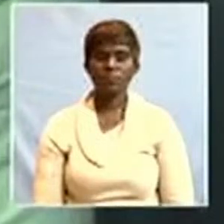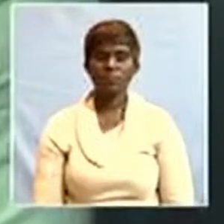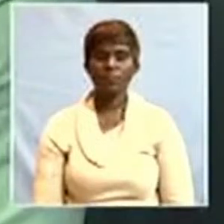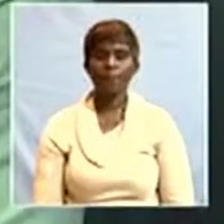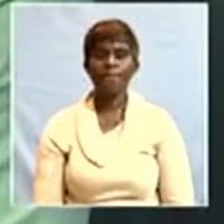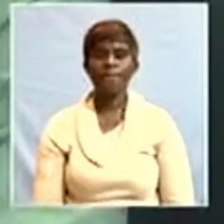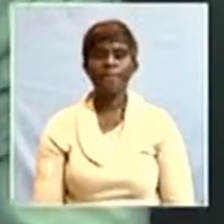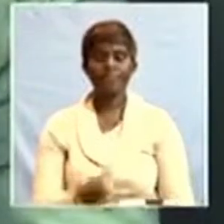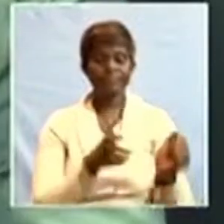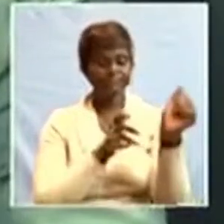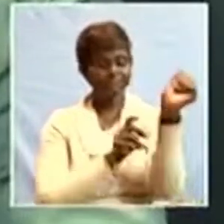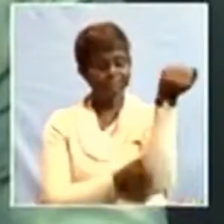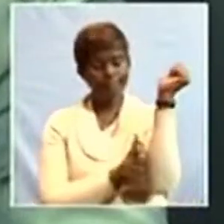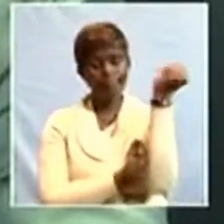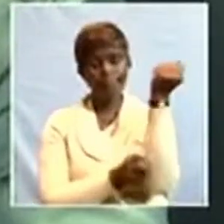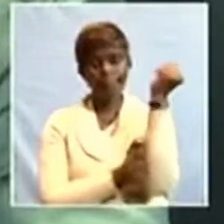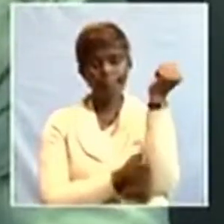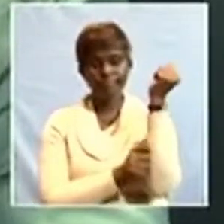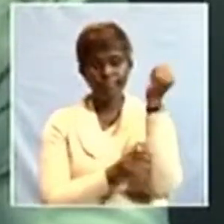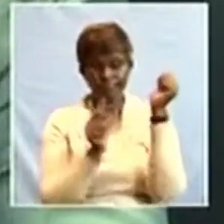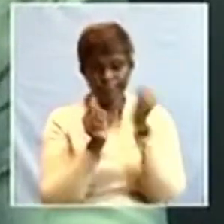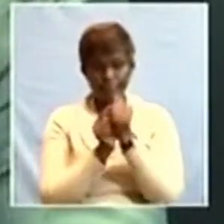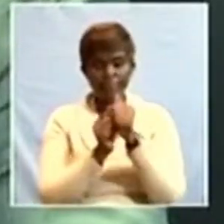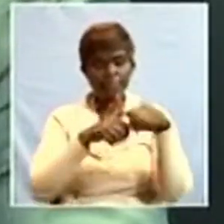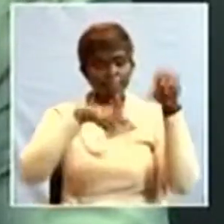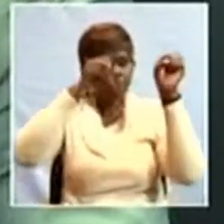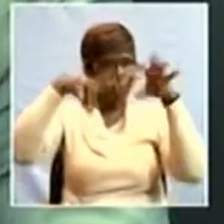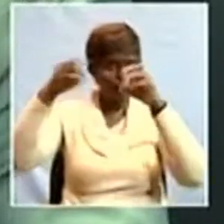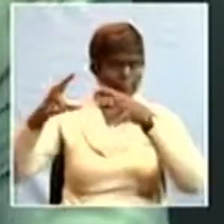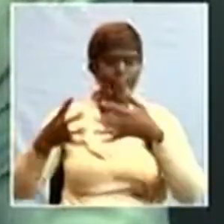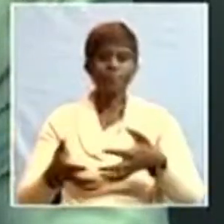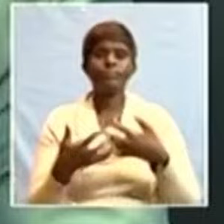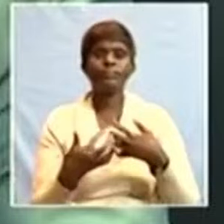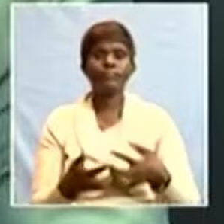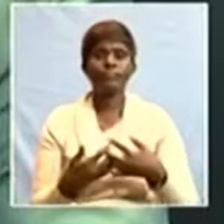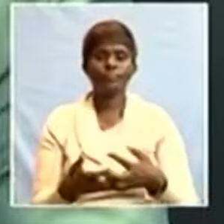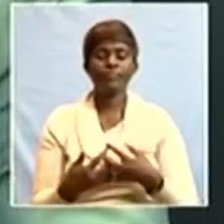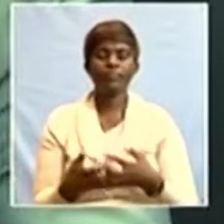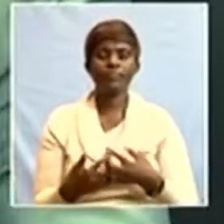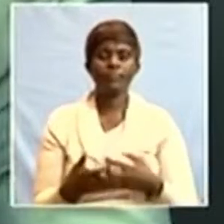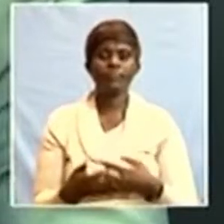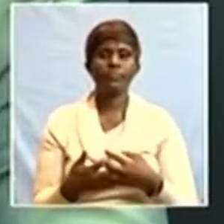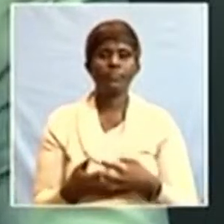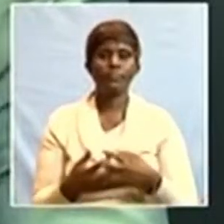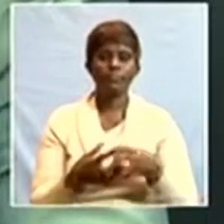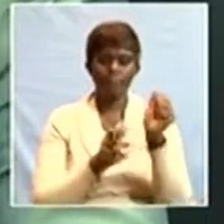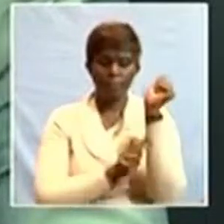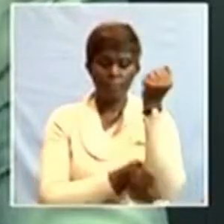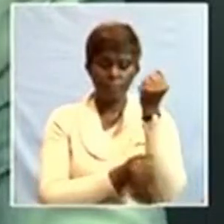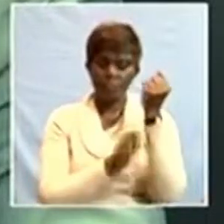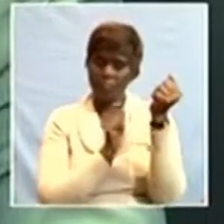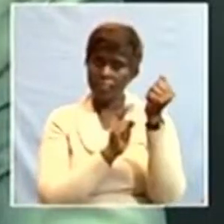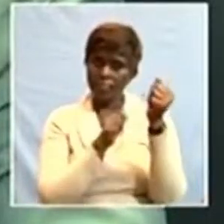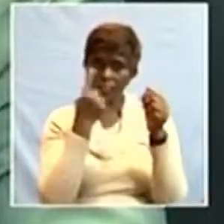Then maize sheller and electric hammer mill. Maize sheller